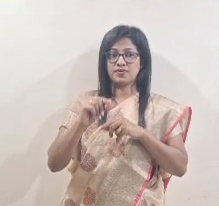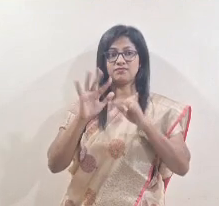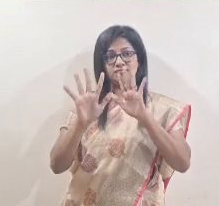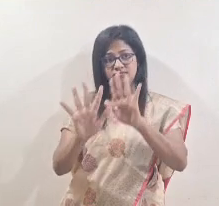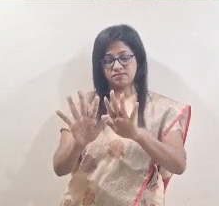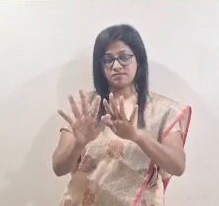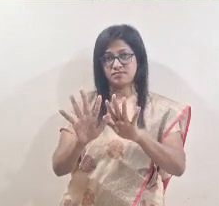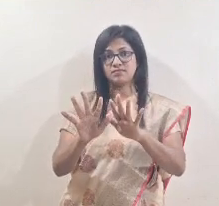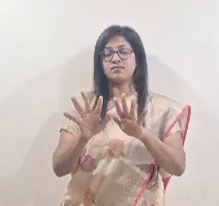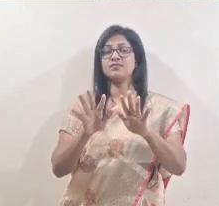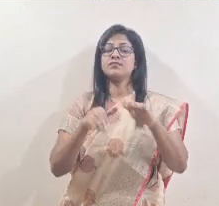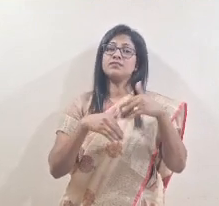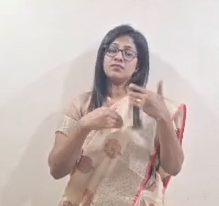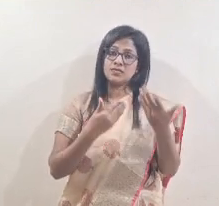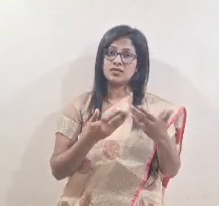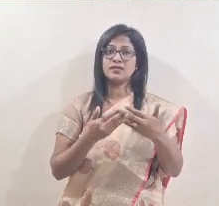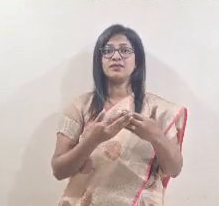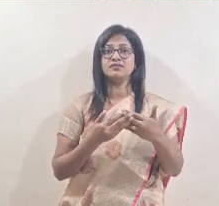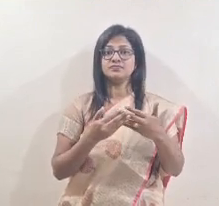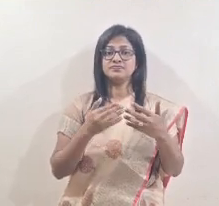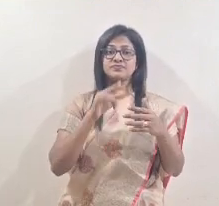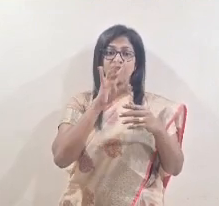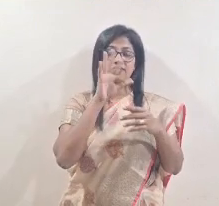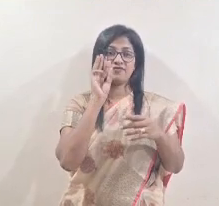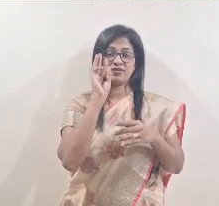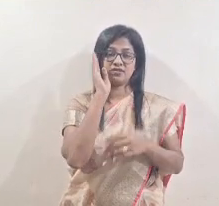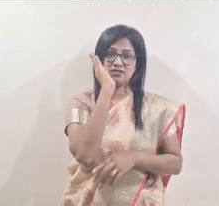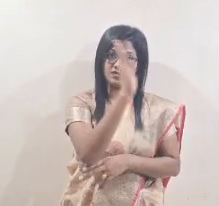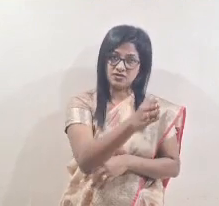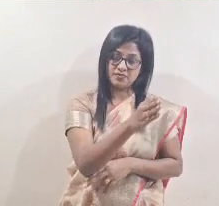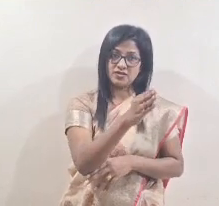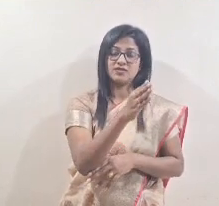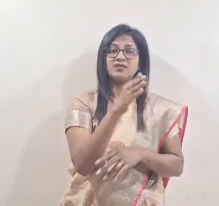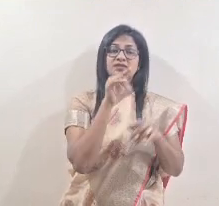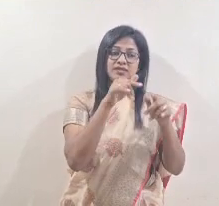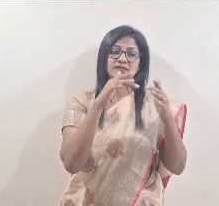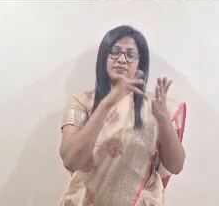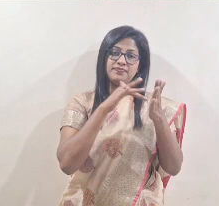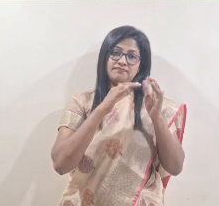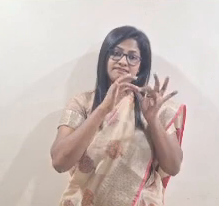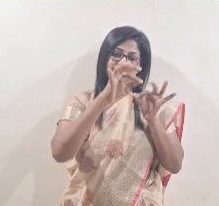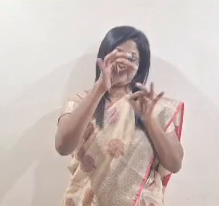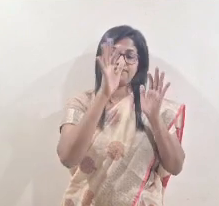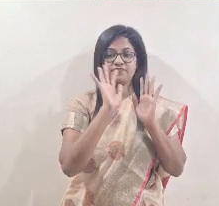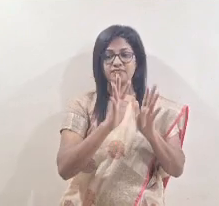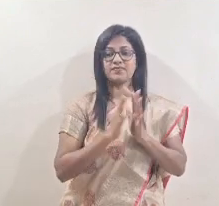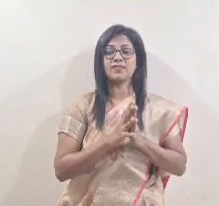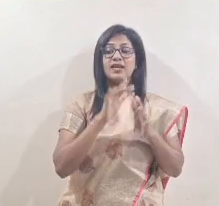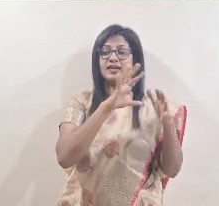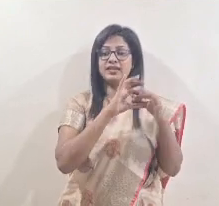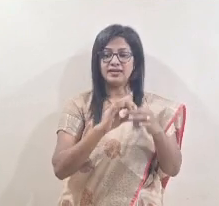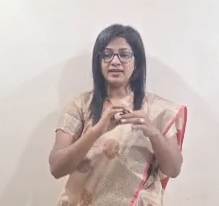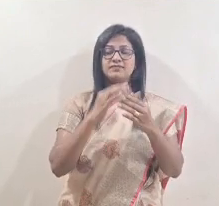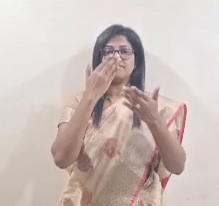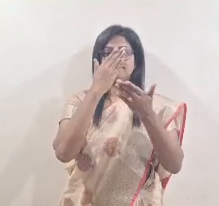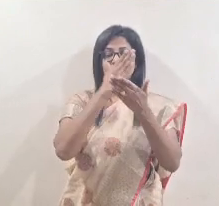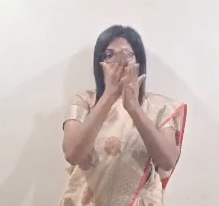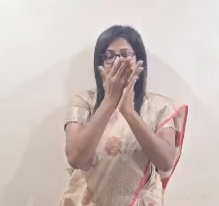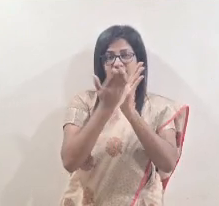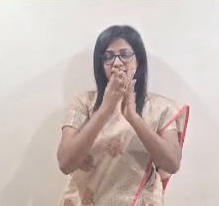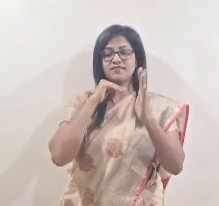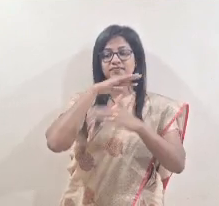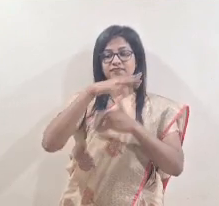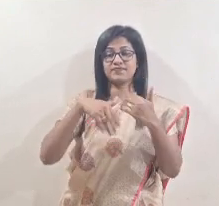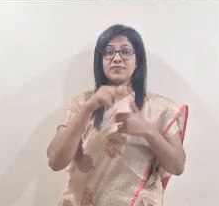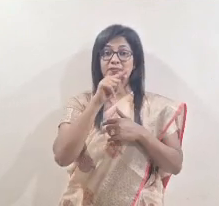and so then it can be said that 15 kilometers of road is there in that particular grid. So, on the basis of that, we are disaggregating the emissions.